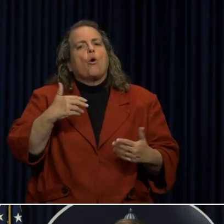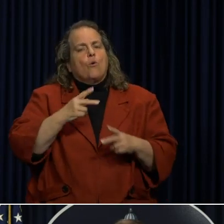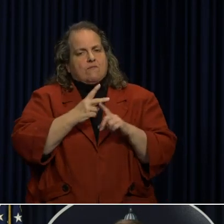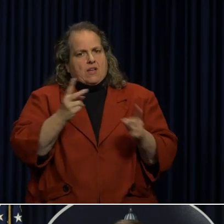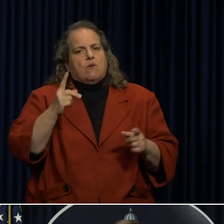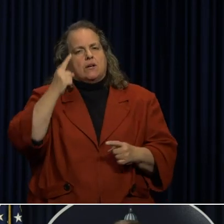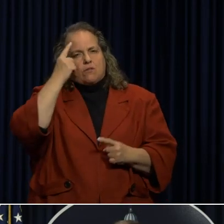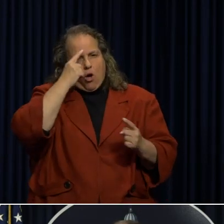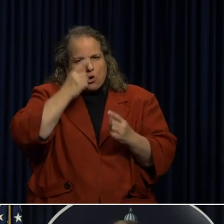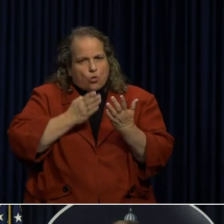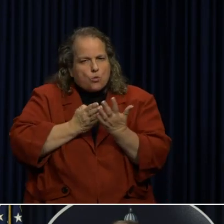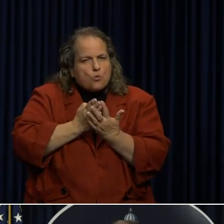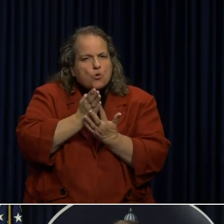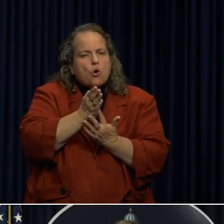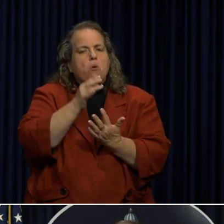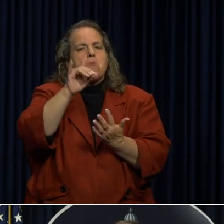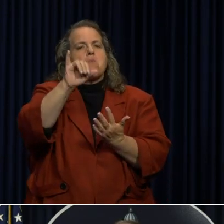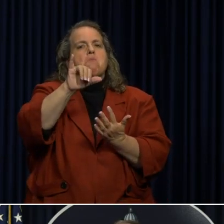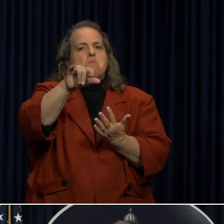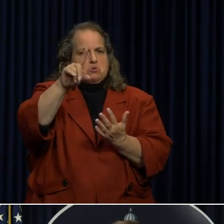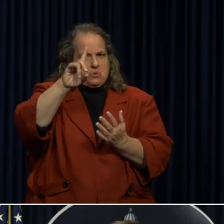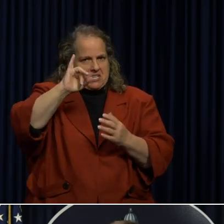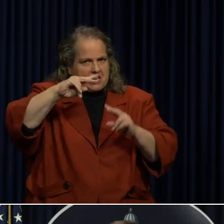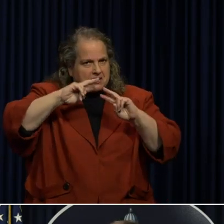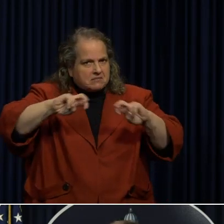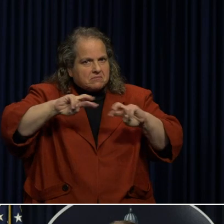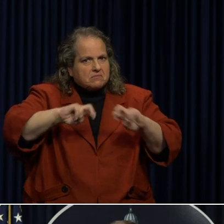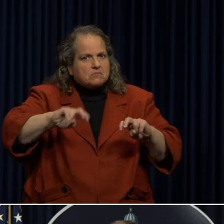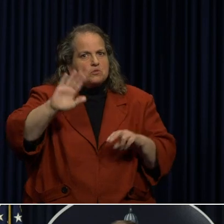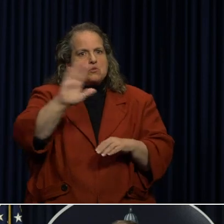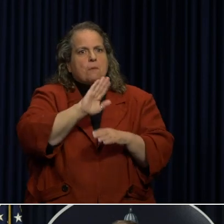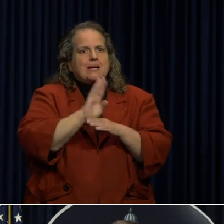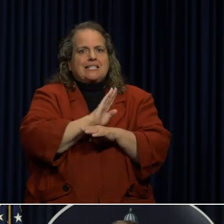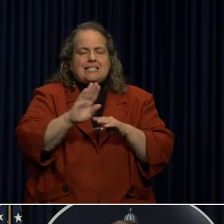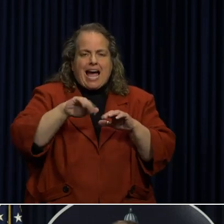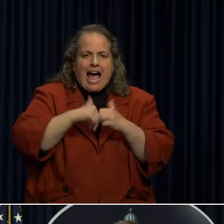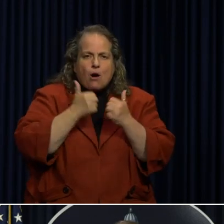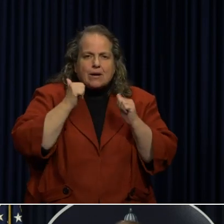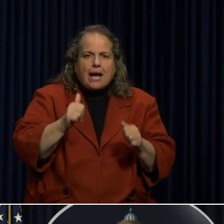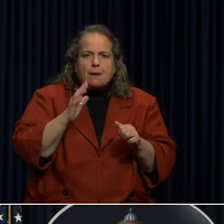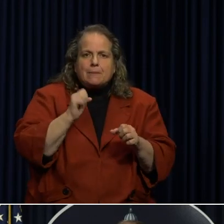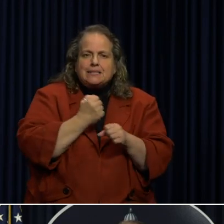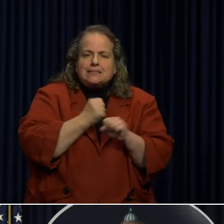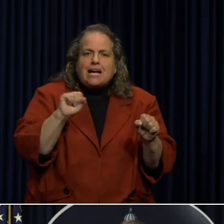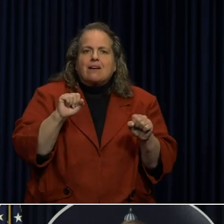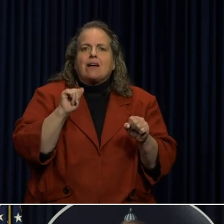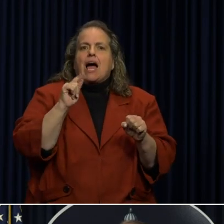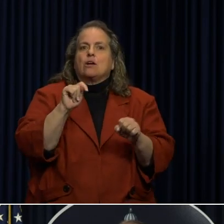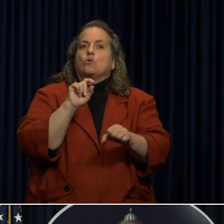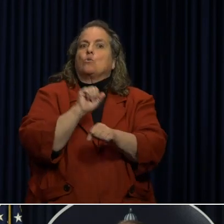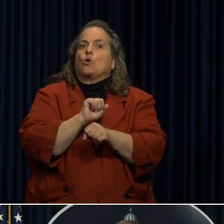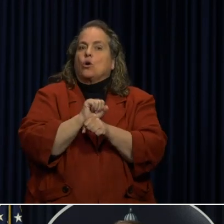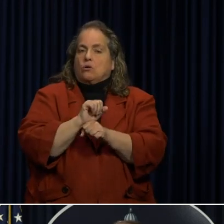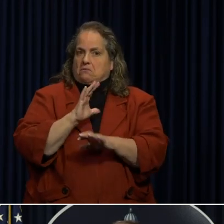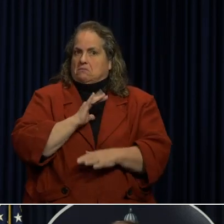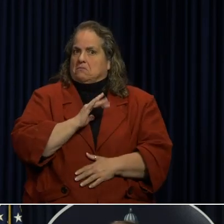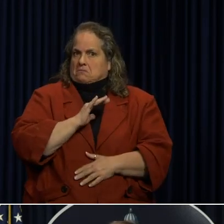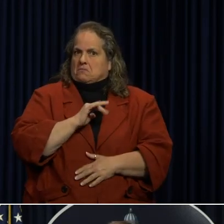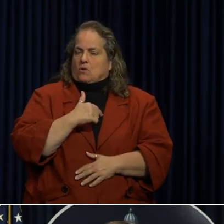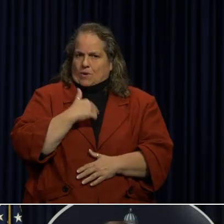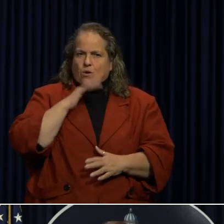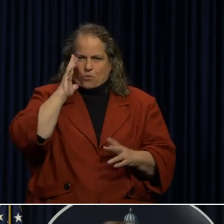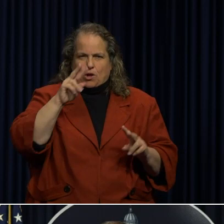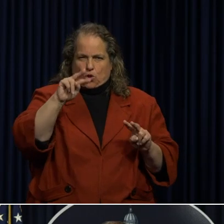talk about some of the discussions we've had, including local leaders as well. Our goal is, when we can